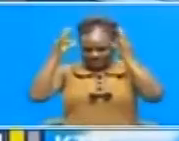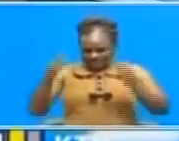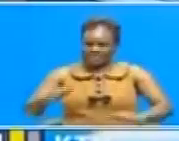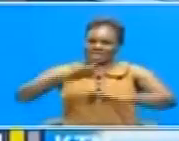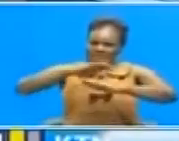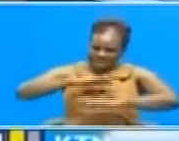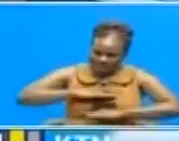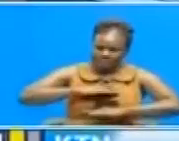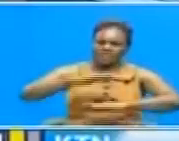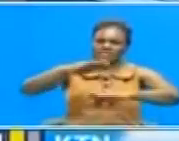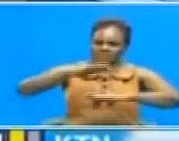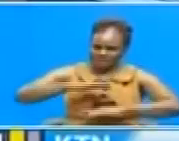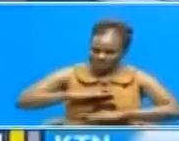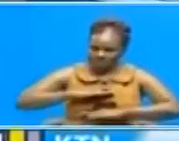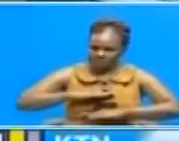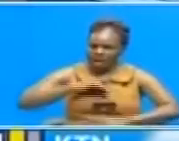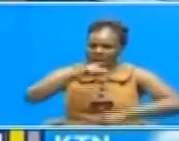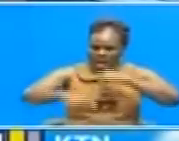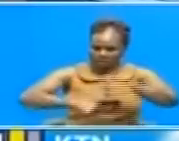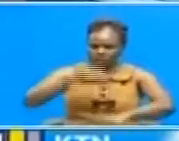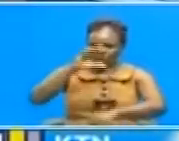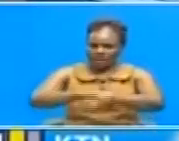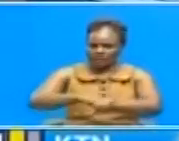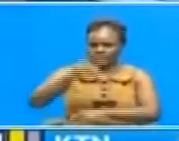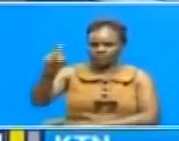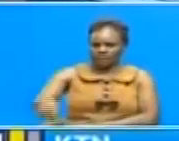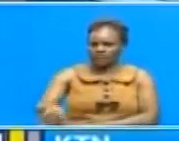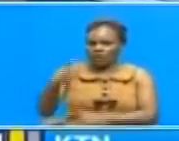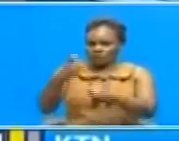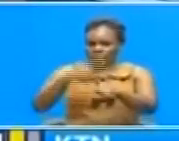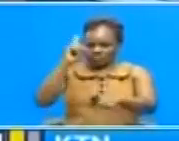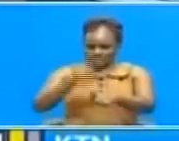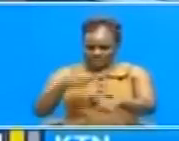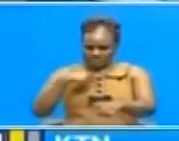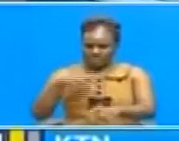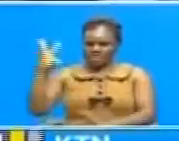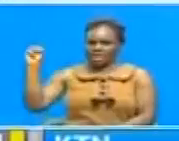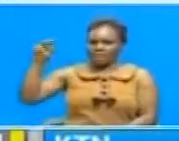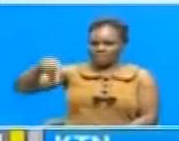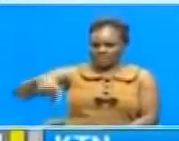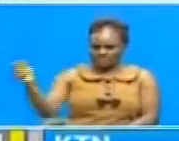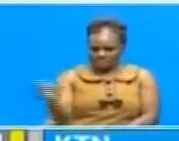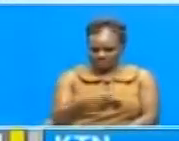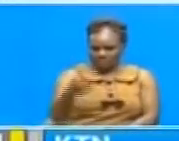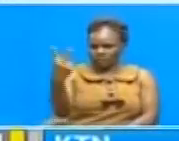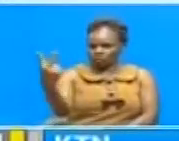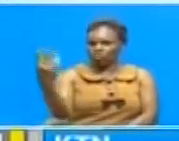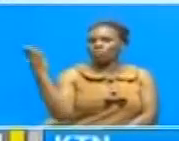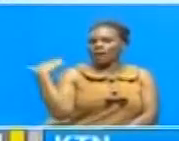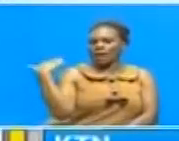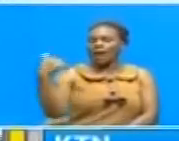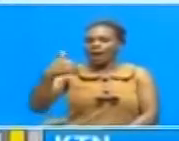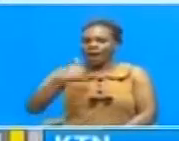enough is enough and we had to take action. From the time that I was elected 2 months ago, we had